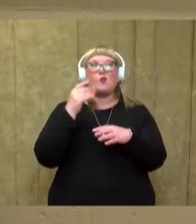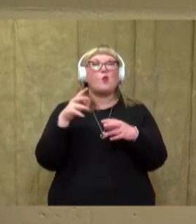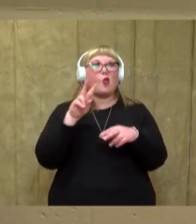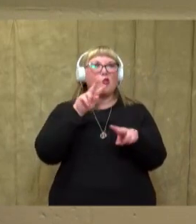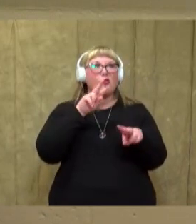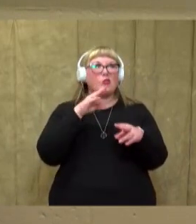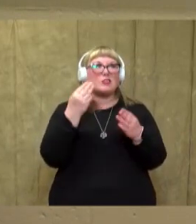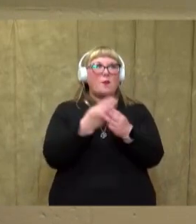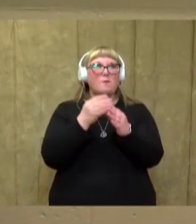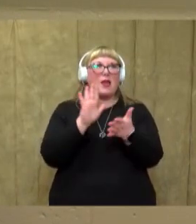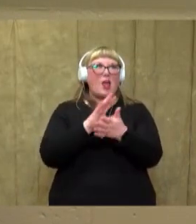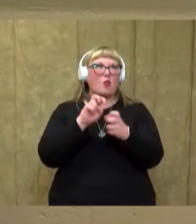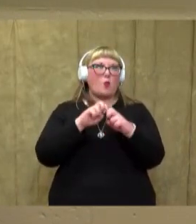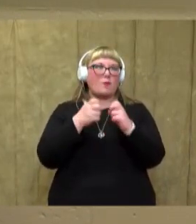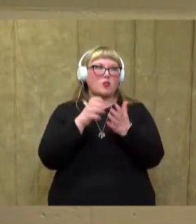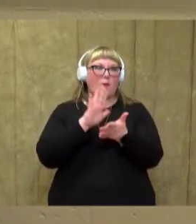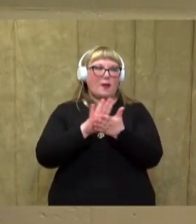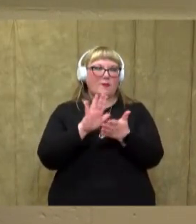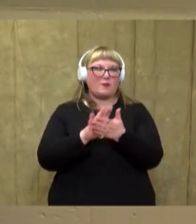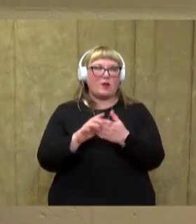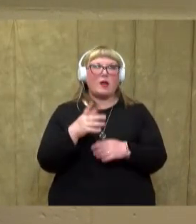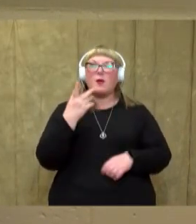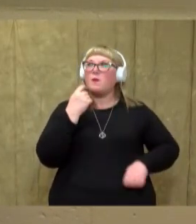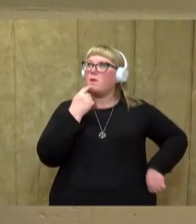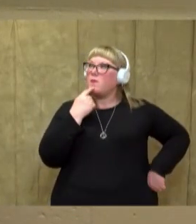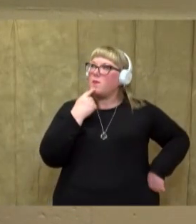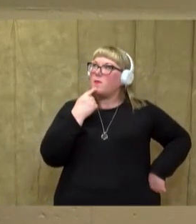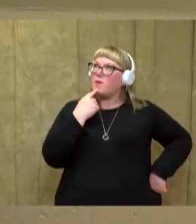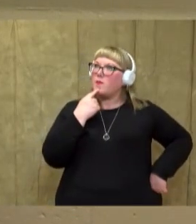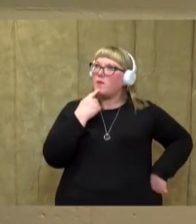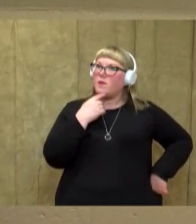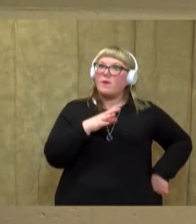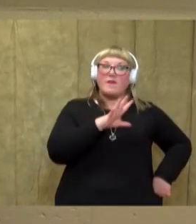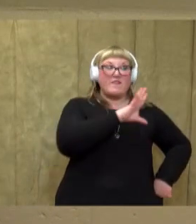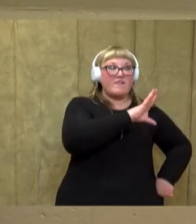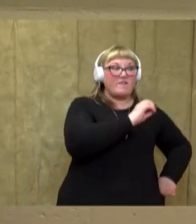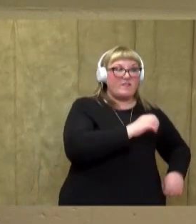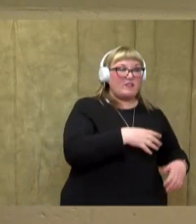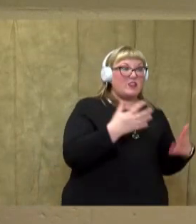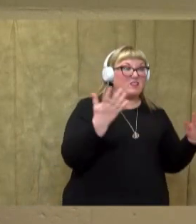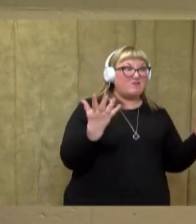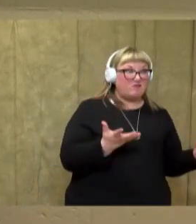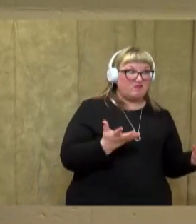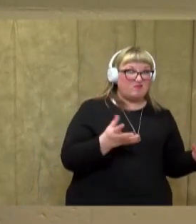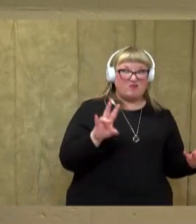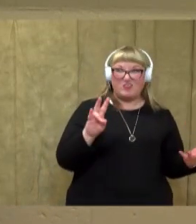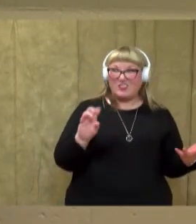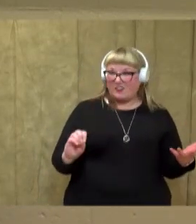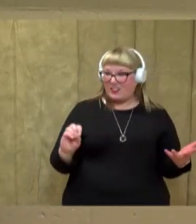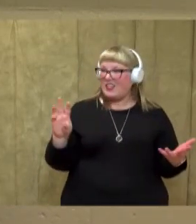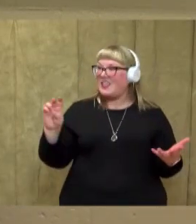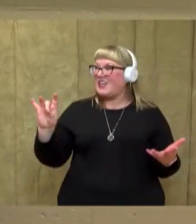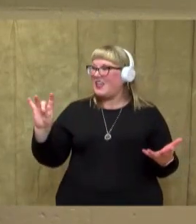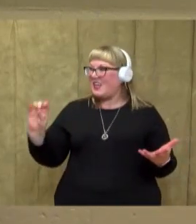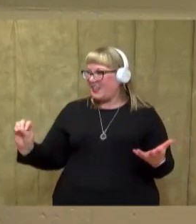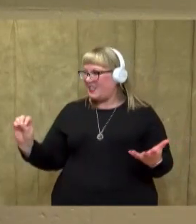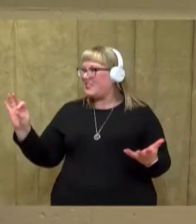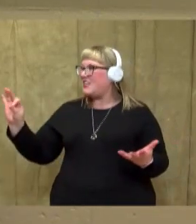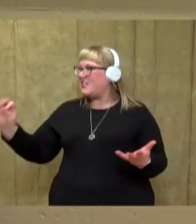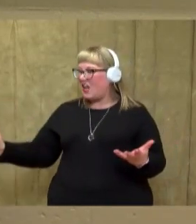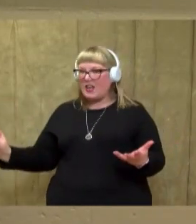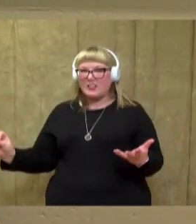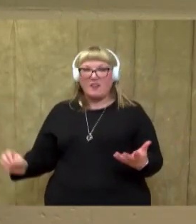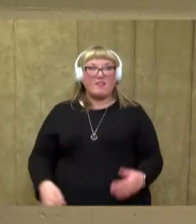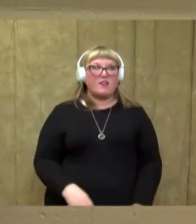math problems on paper. Let's try 50, 70, 80,